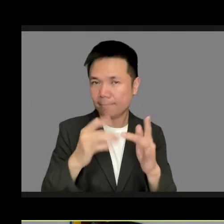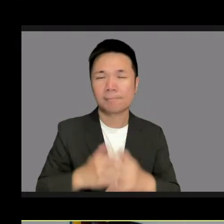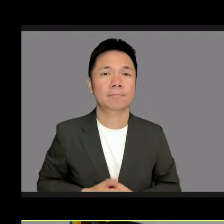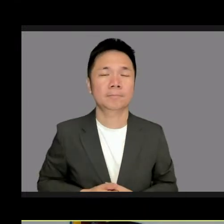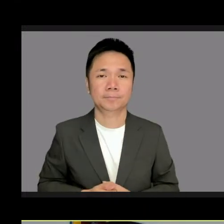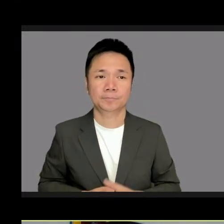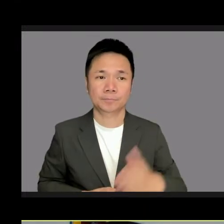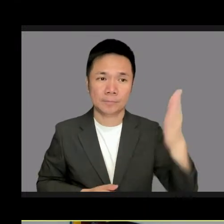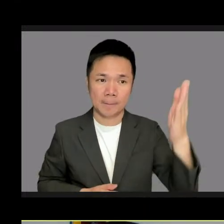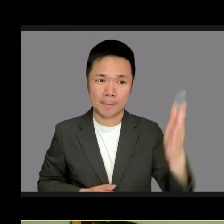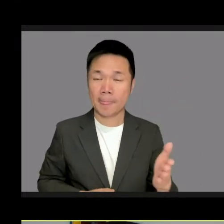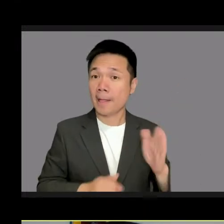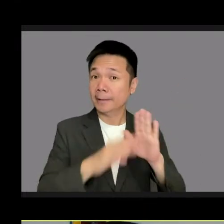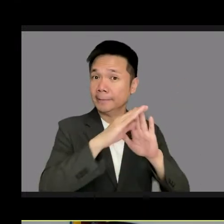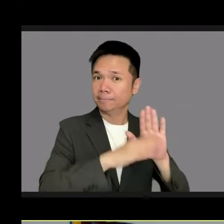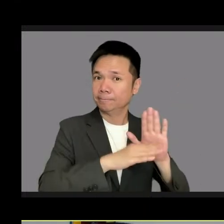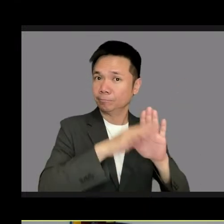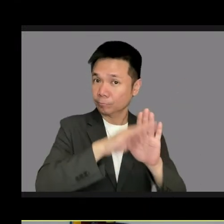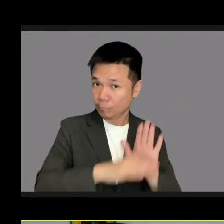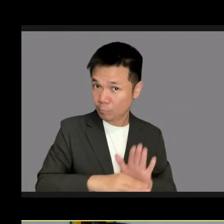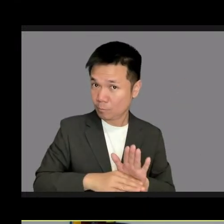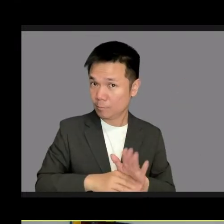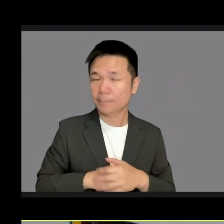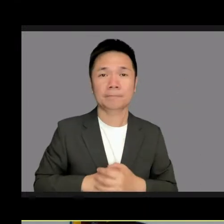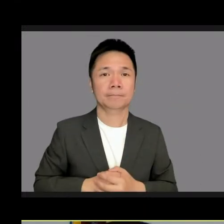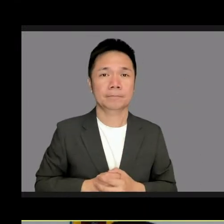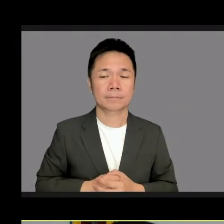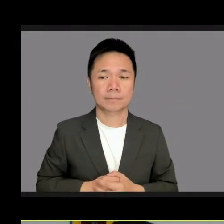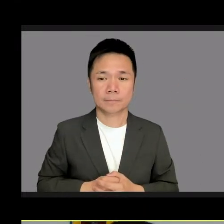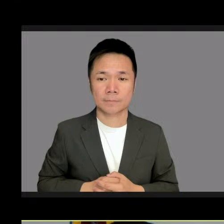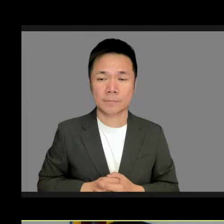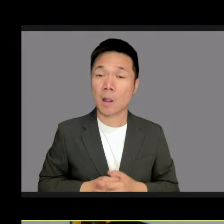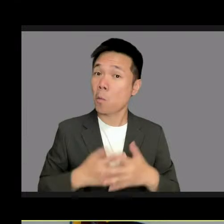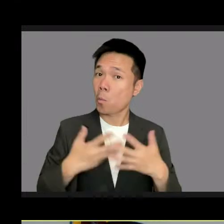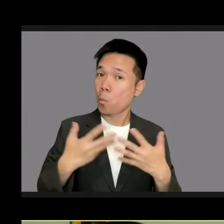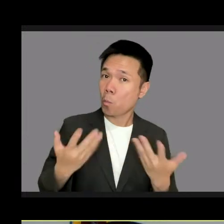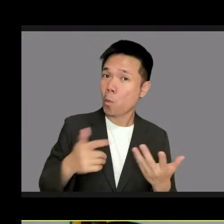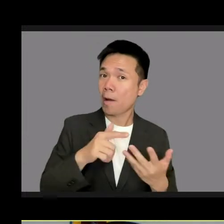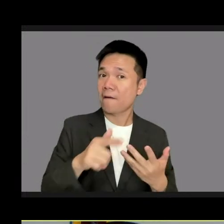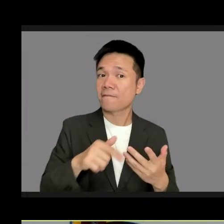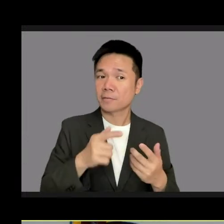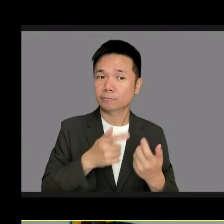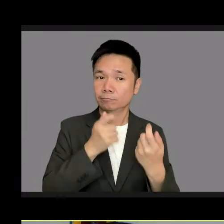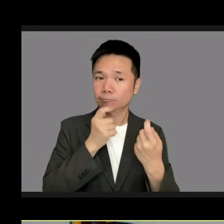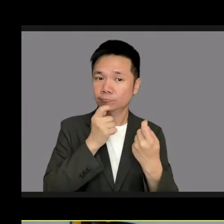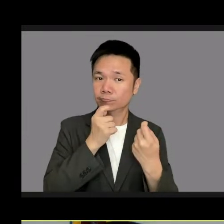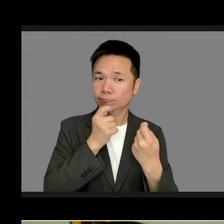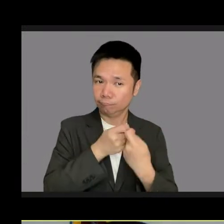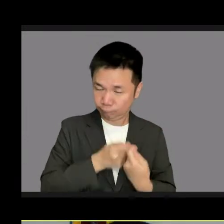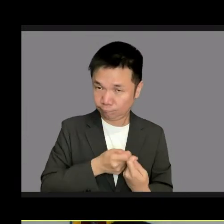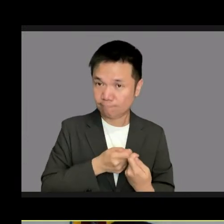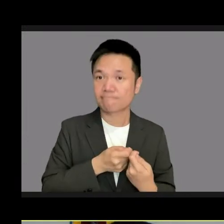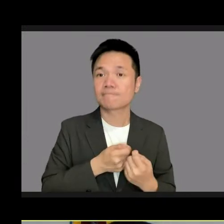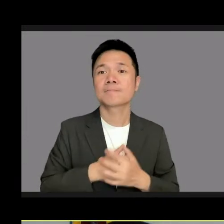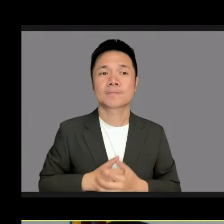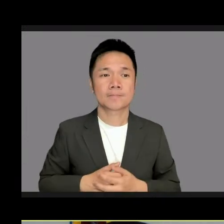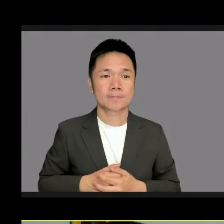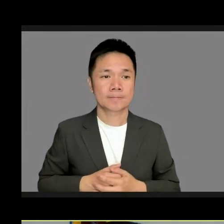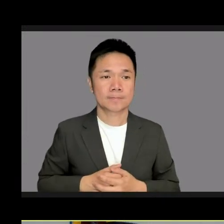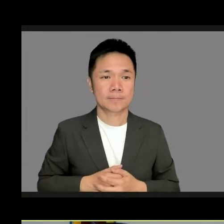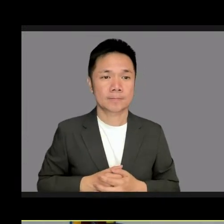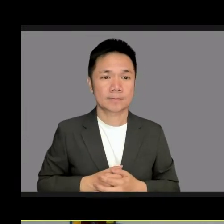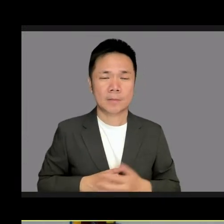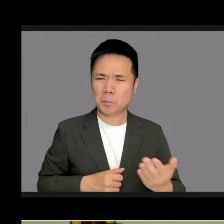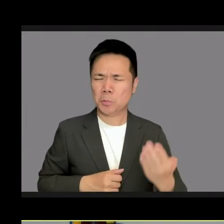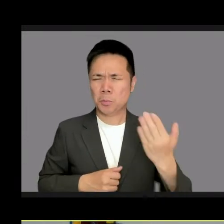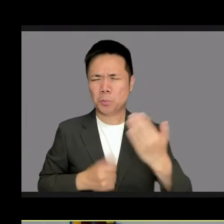these guidelines were more focused and probably more related to the HTML. Uh, then,